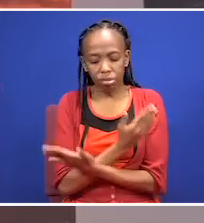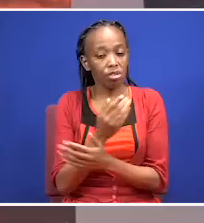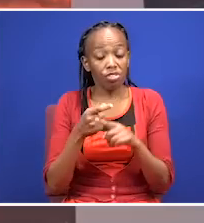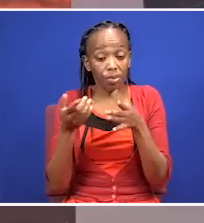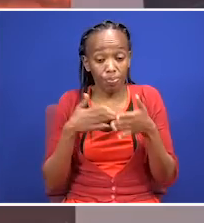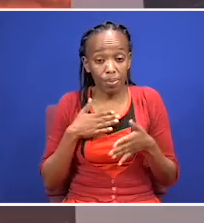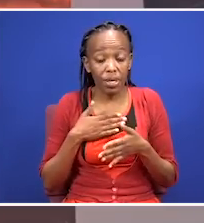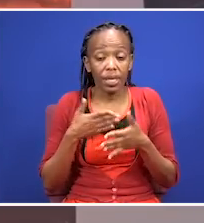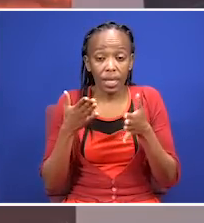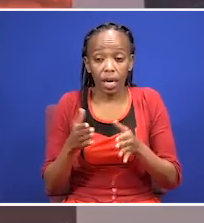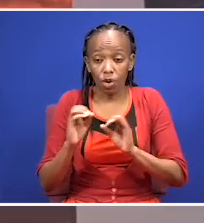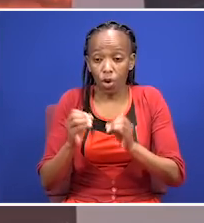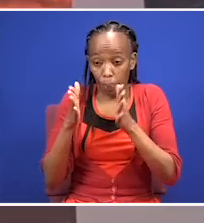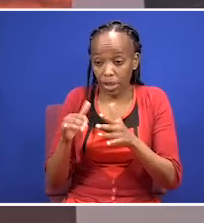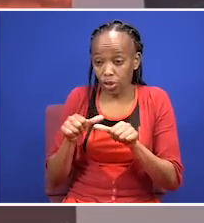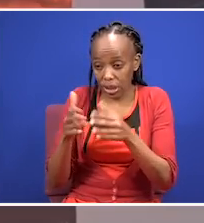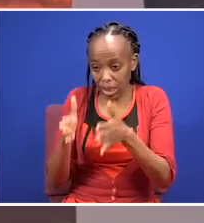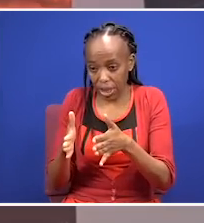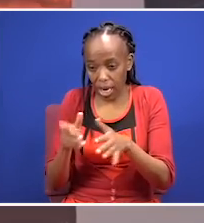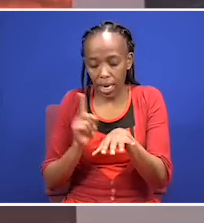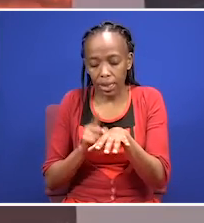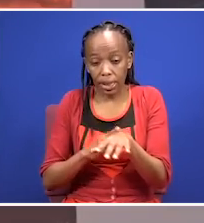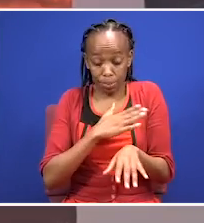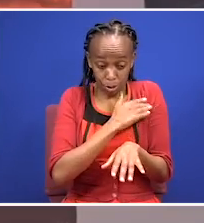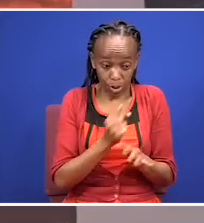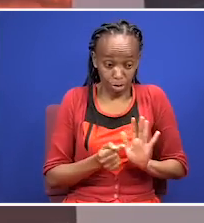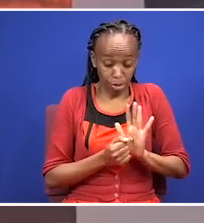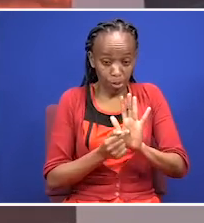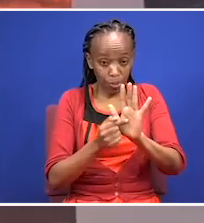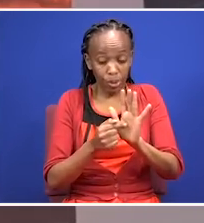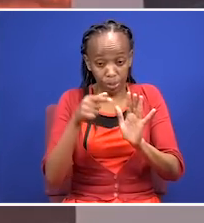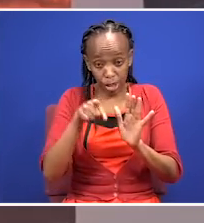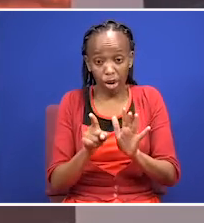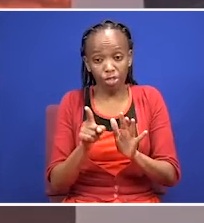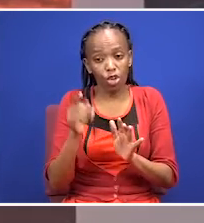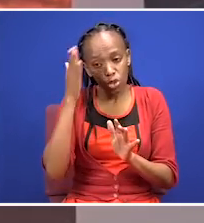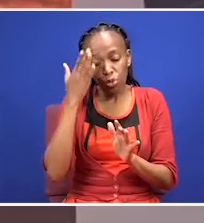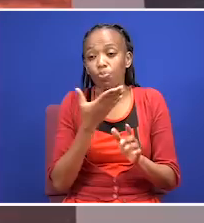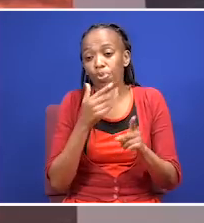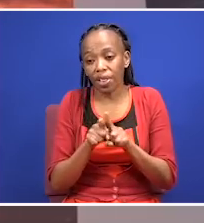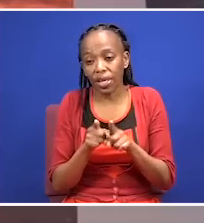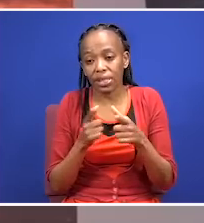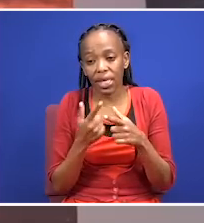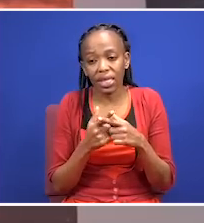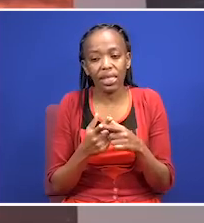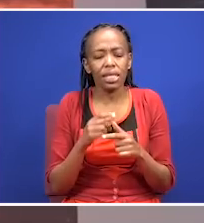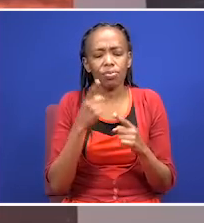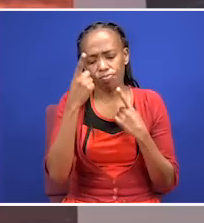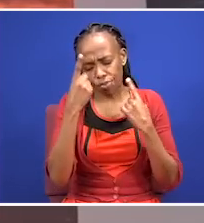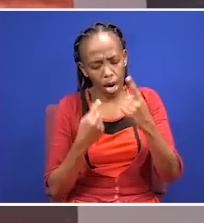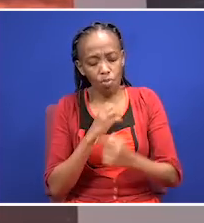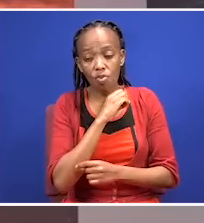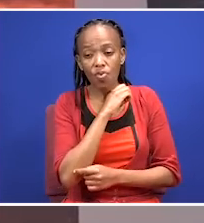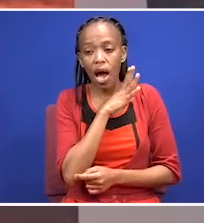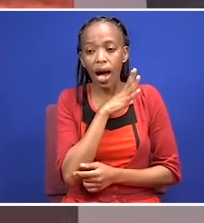from me so no one stayed with him when joseph made himself known to his brothers and he went and he wept